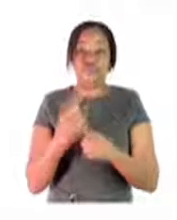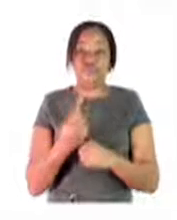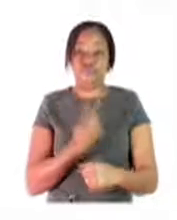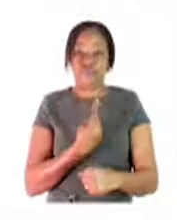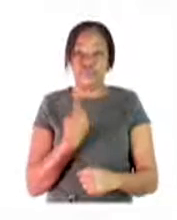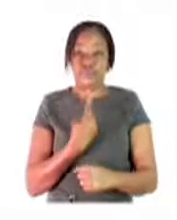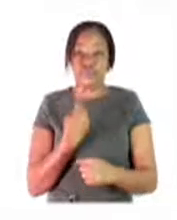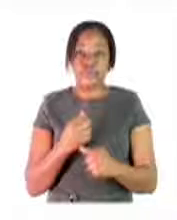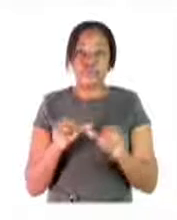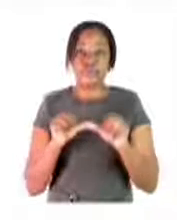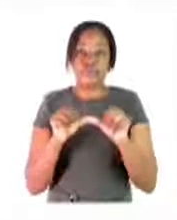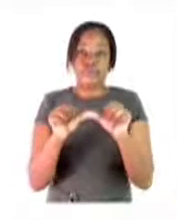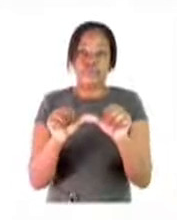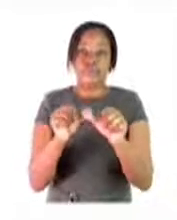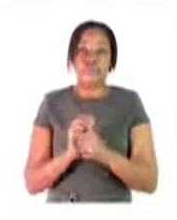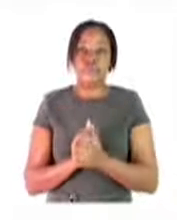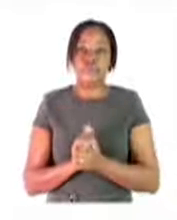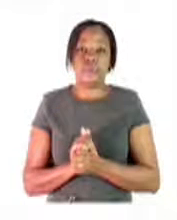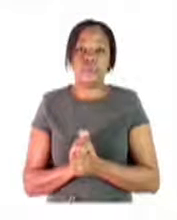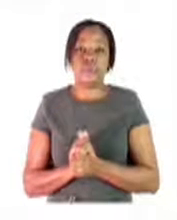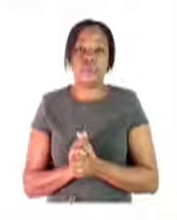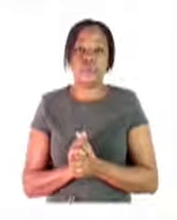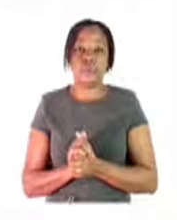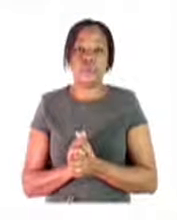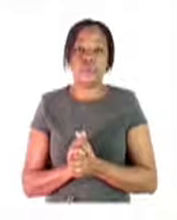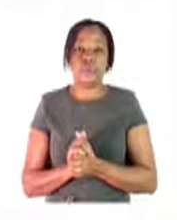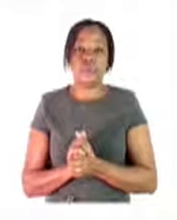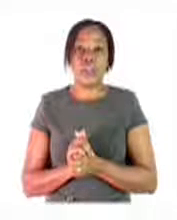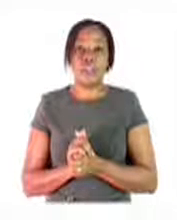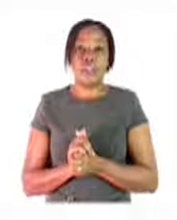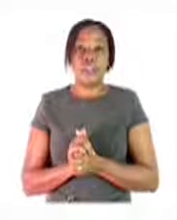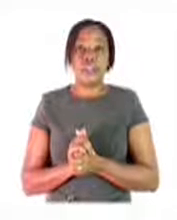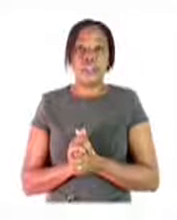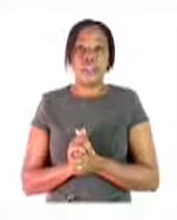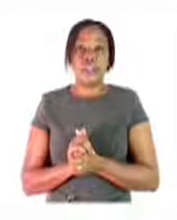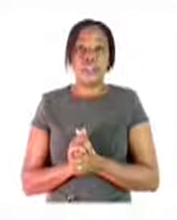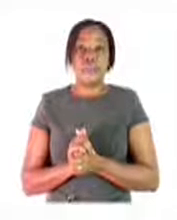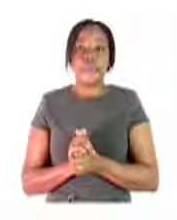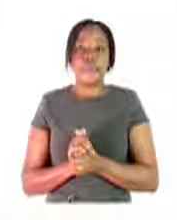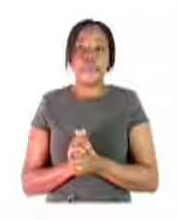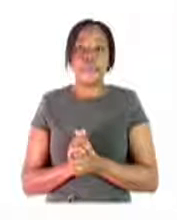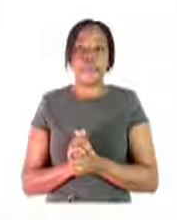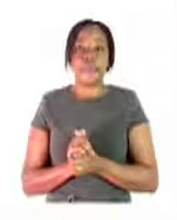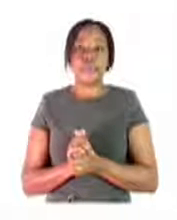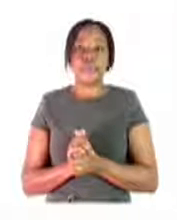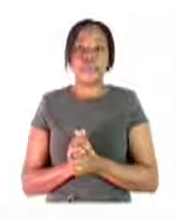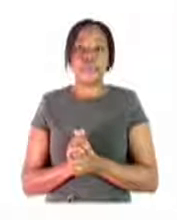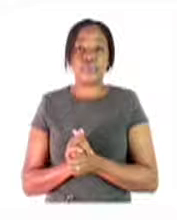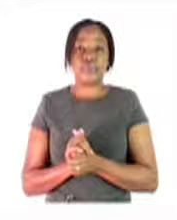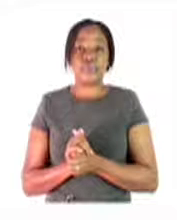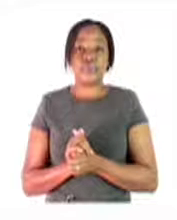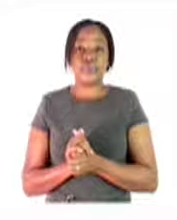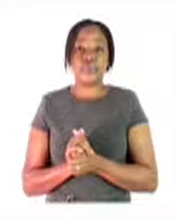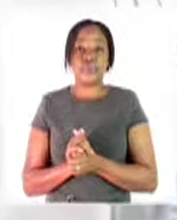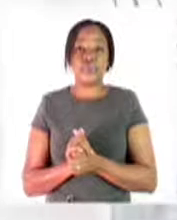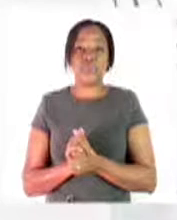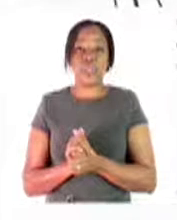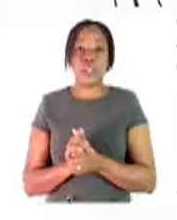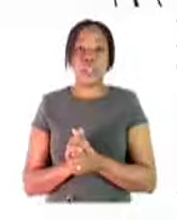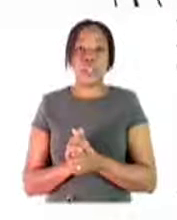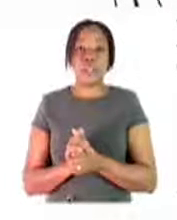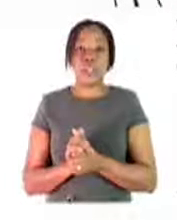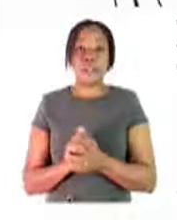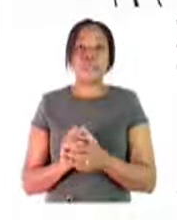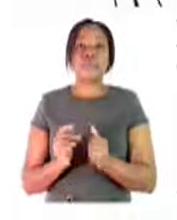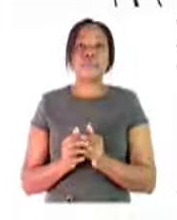7. But grade 2s, if you happen to finish quickly on your page, you can as well join us on page 7 with the